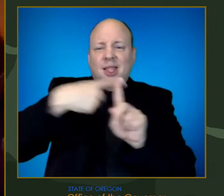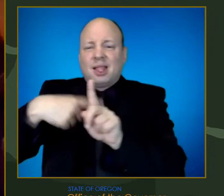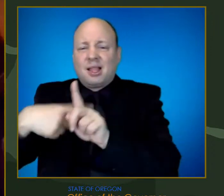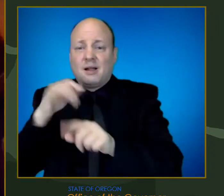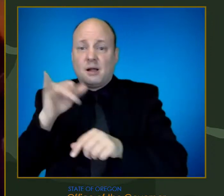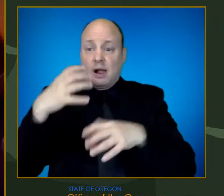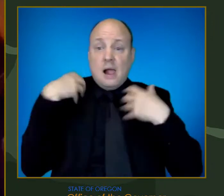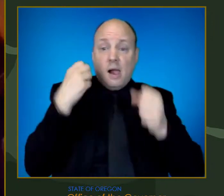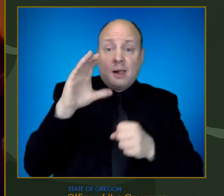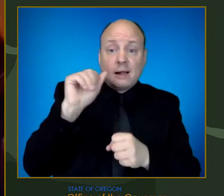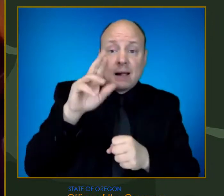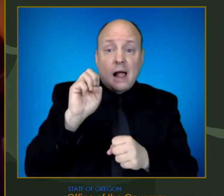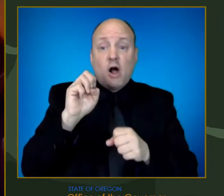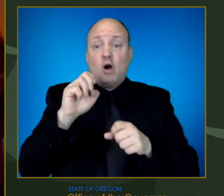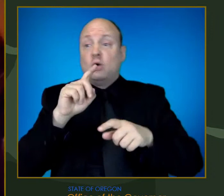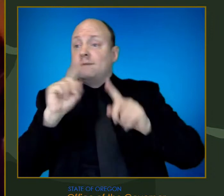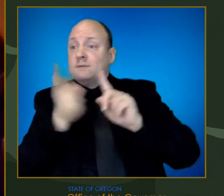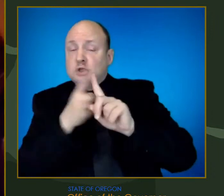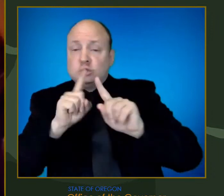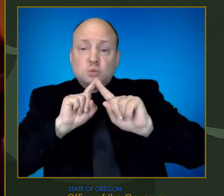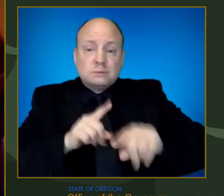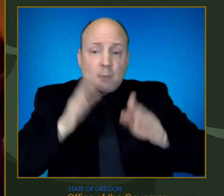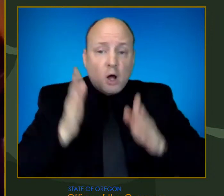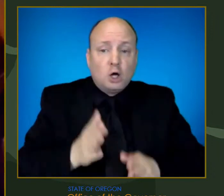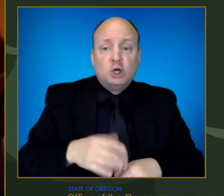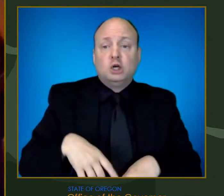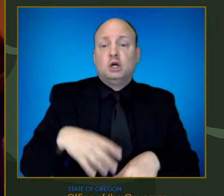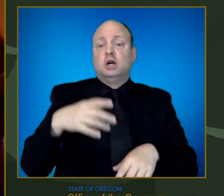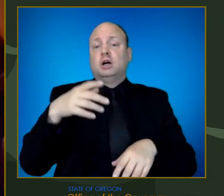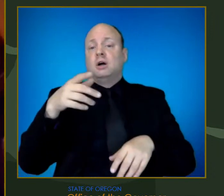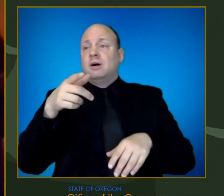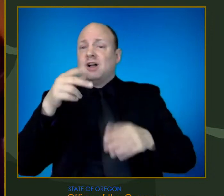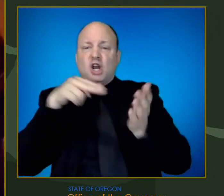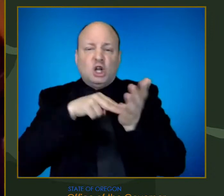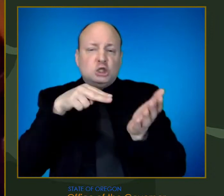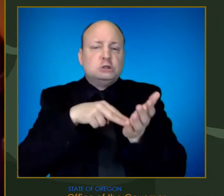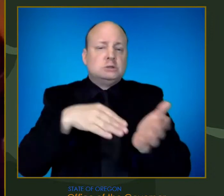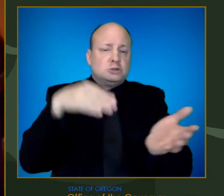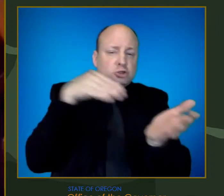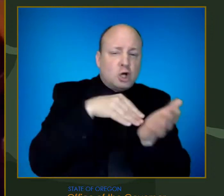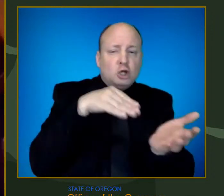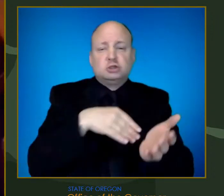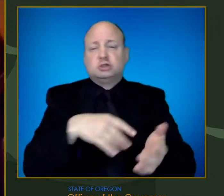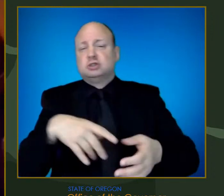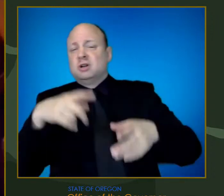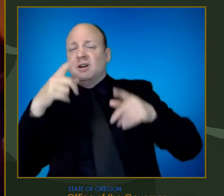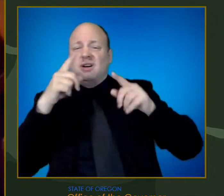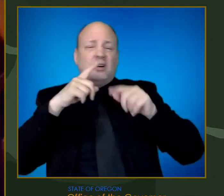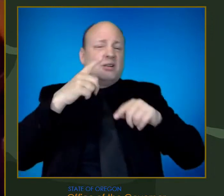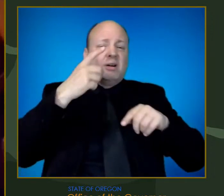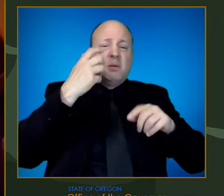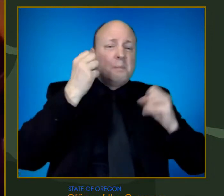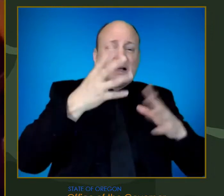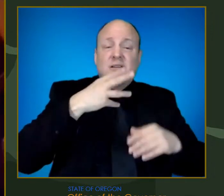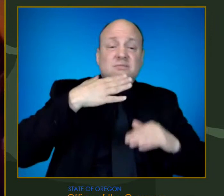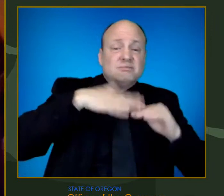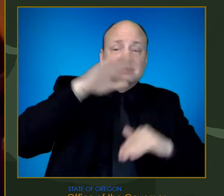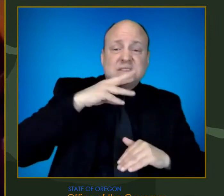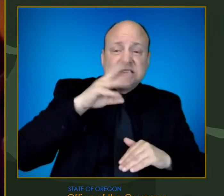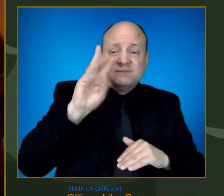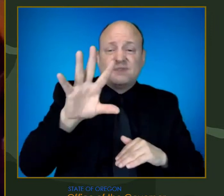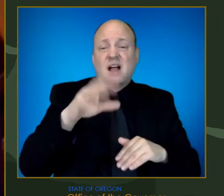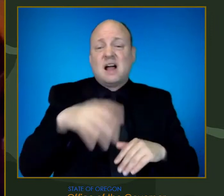of long-term care and other congregate settings, people over 65, and those with underlying medical conditions. Frontline